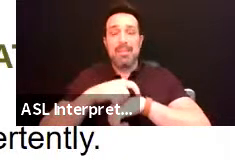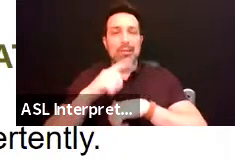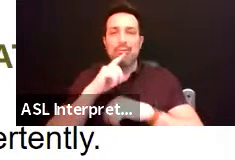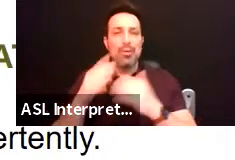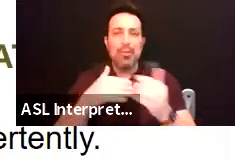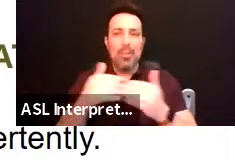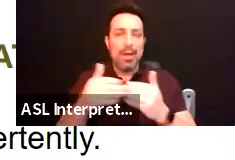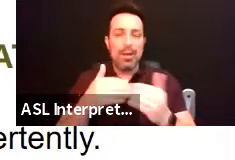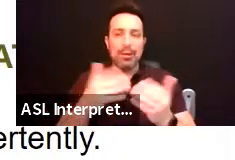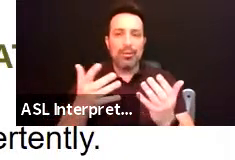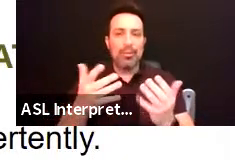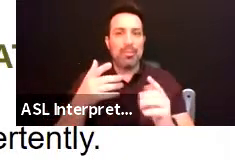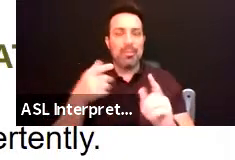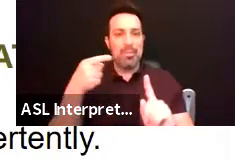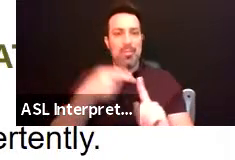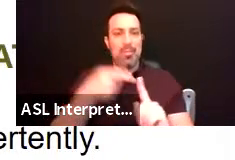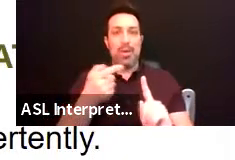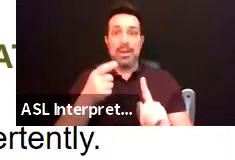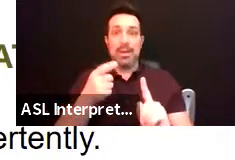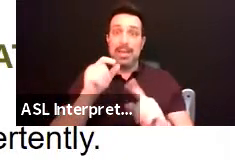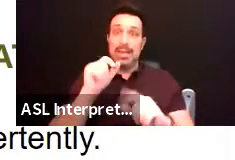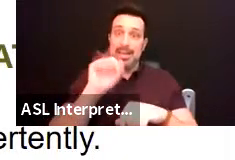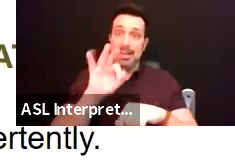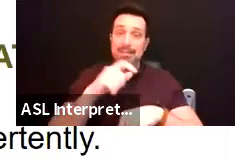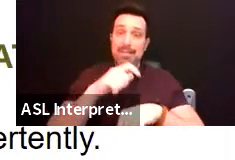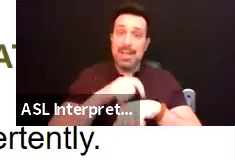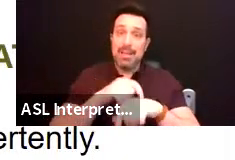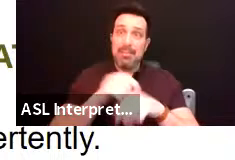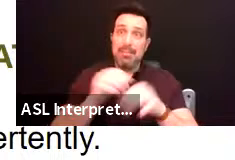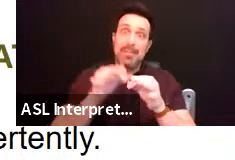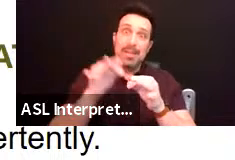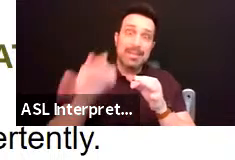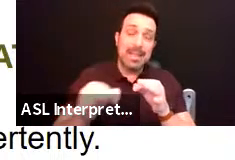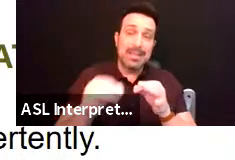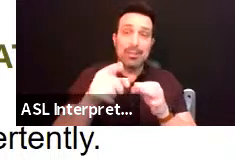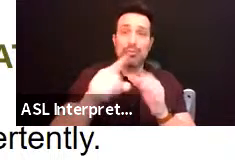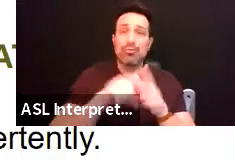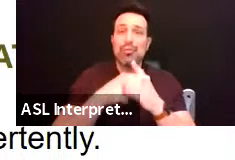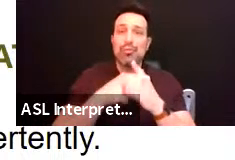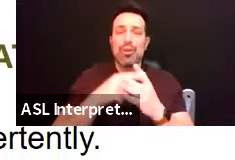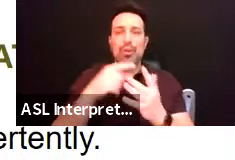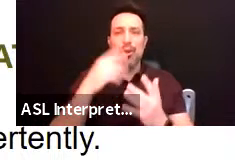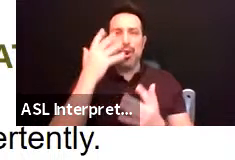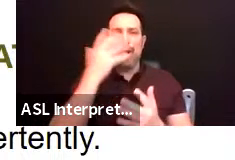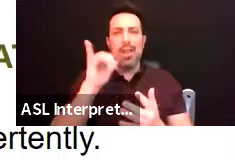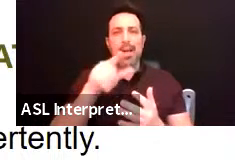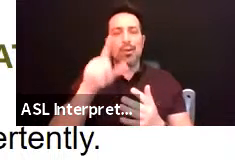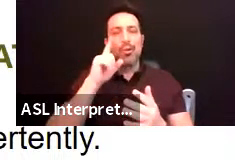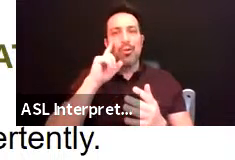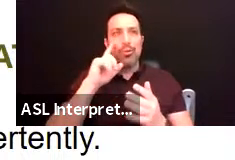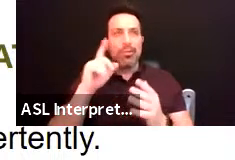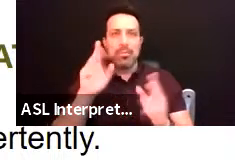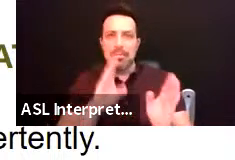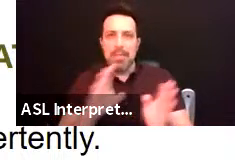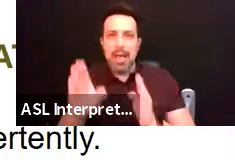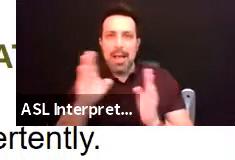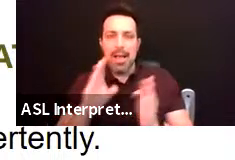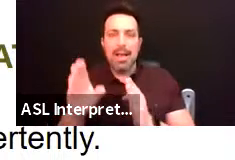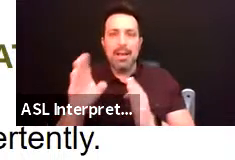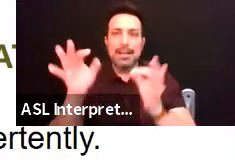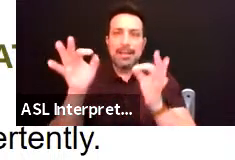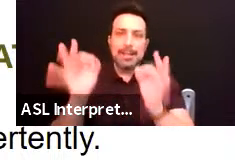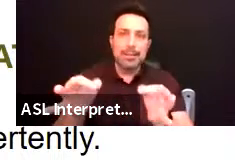matter. Just if the timing extends out and you are starting to look like you are deliberating towards a decision or